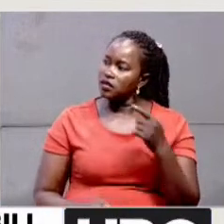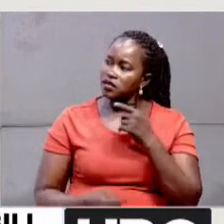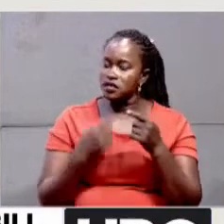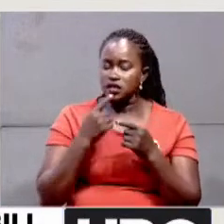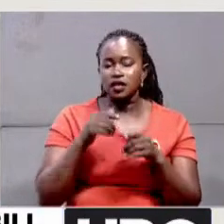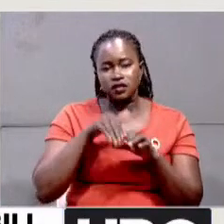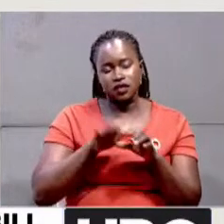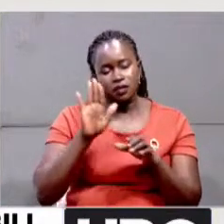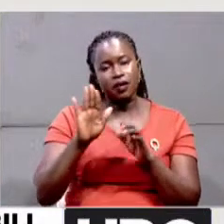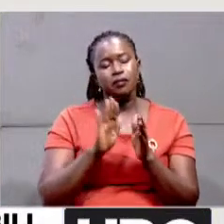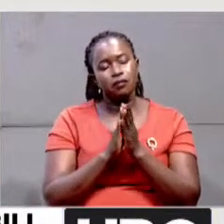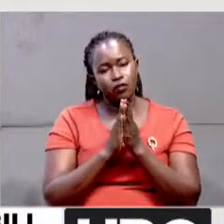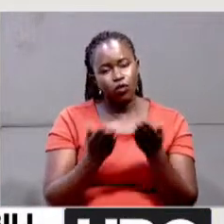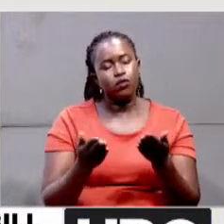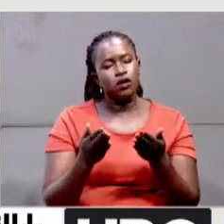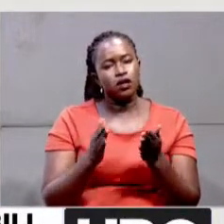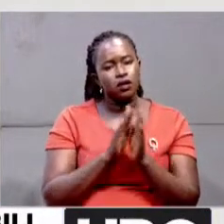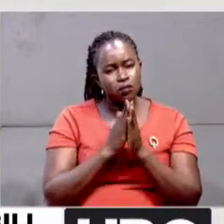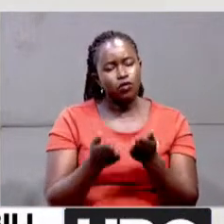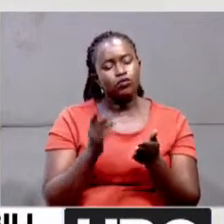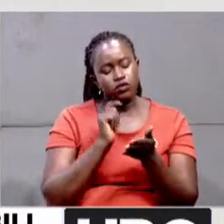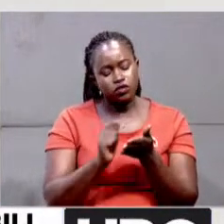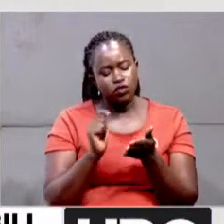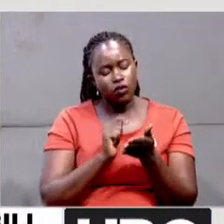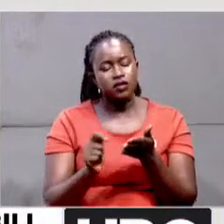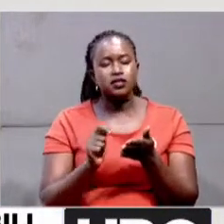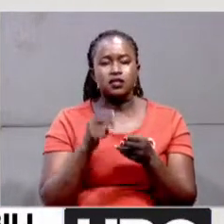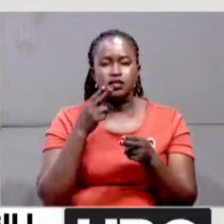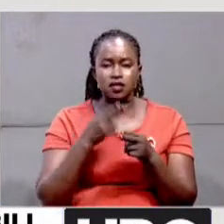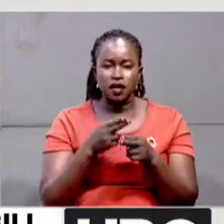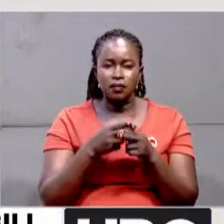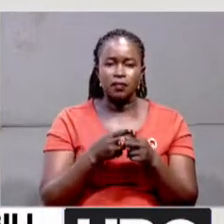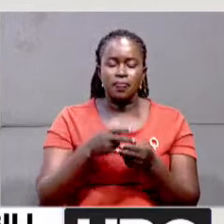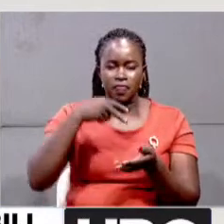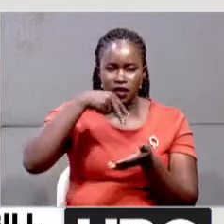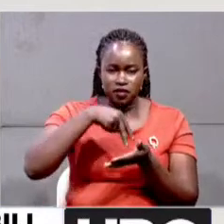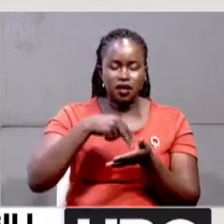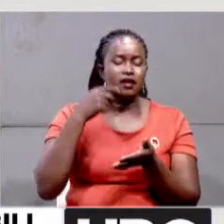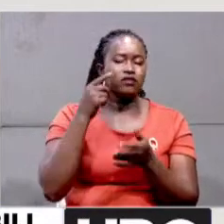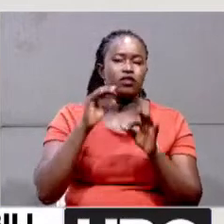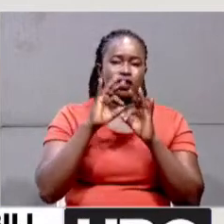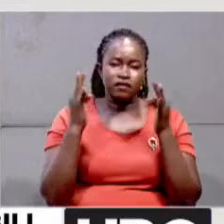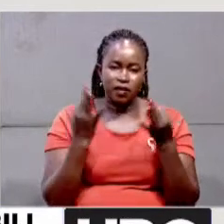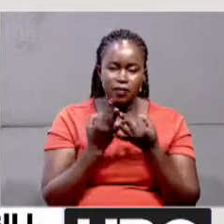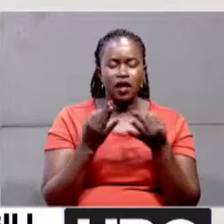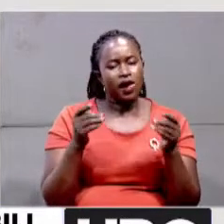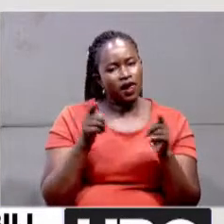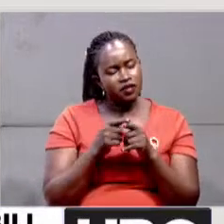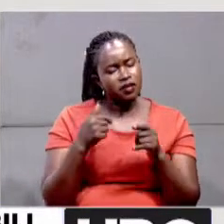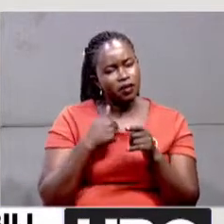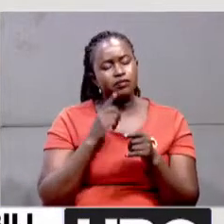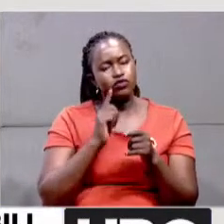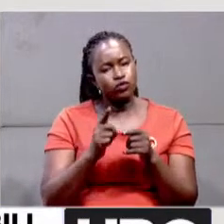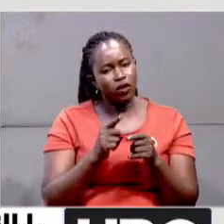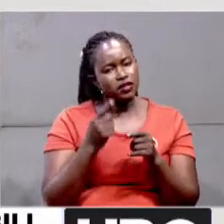is a book she wrote that it's called Stand for the Family. I'm sure some of you have seen it.